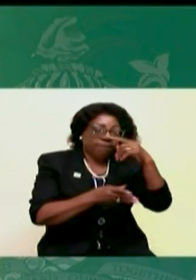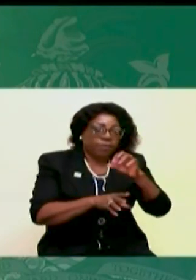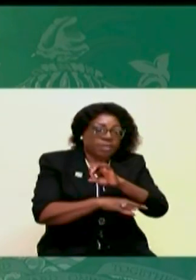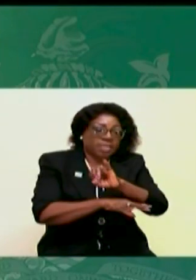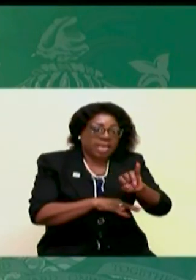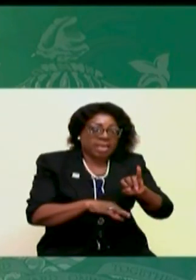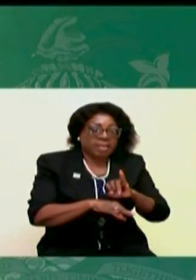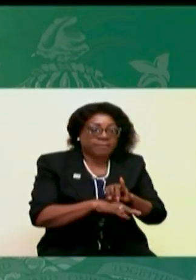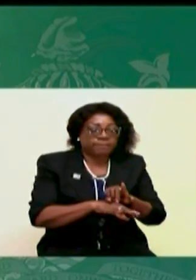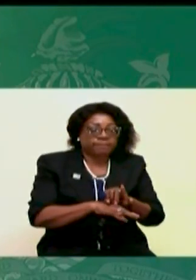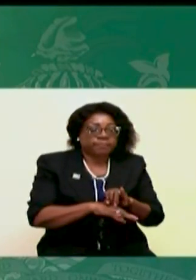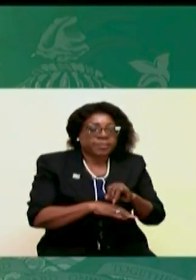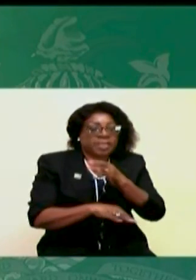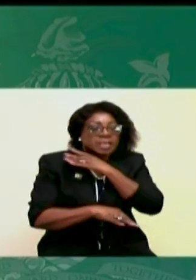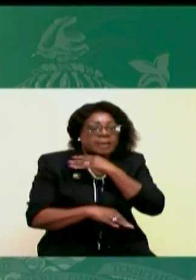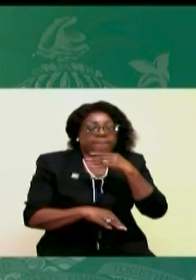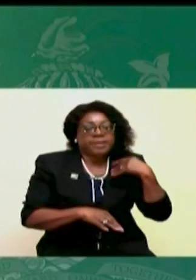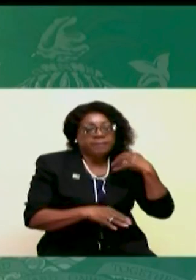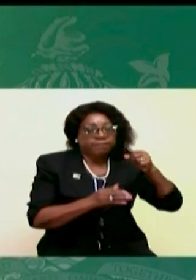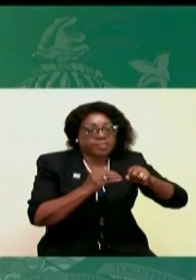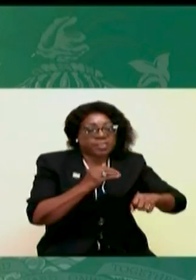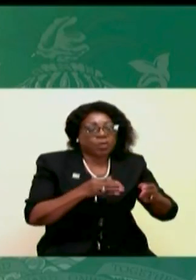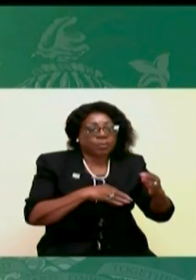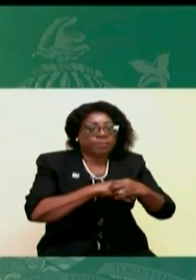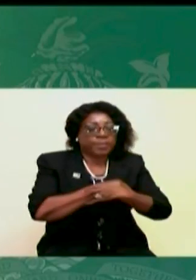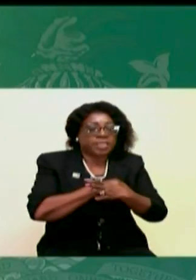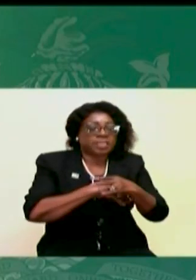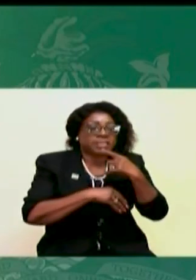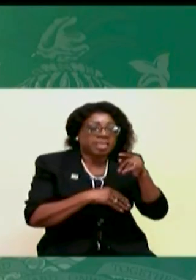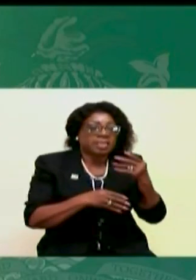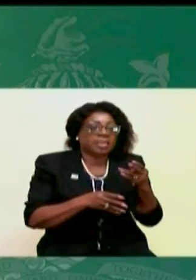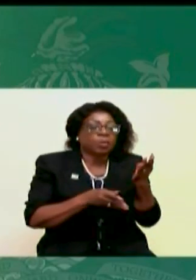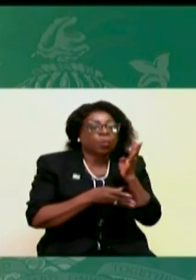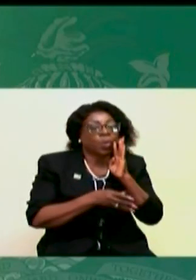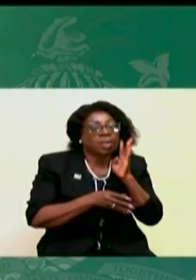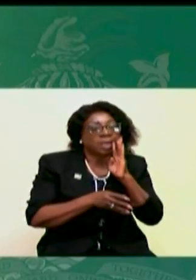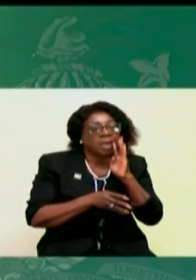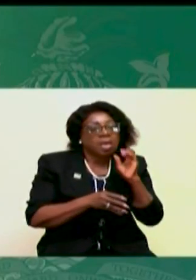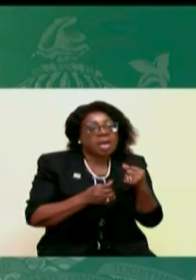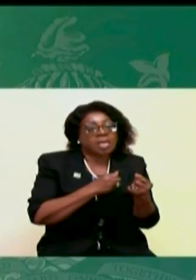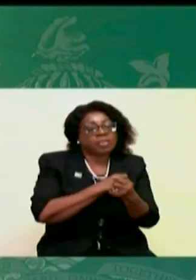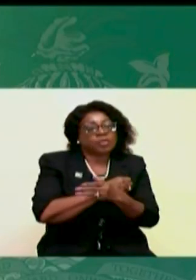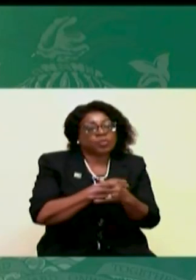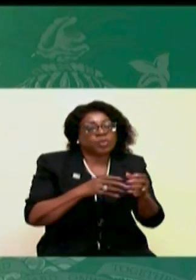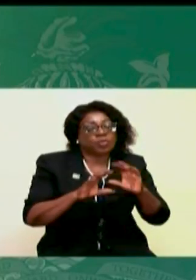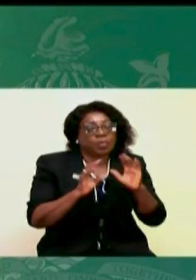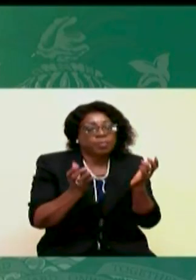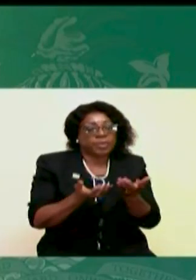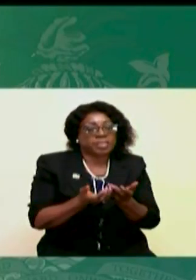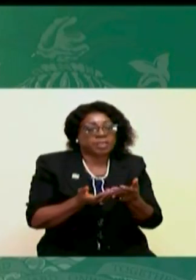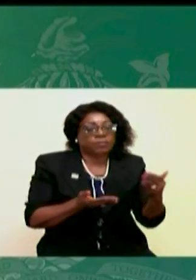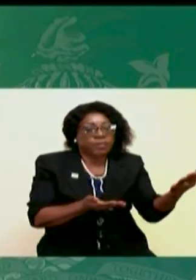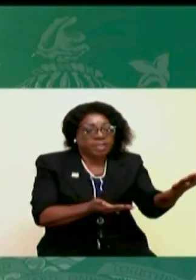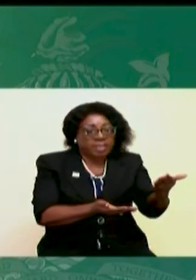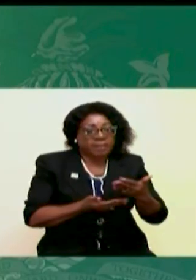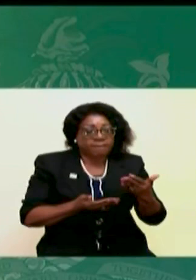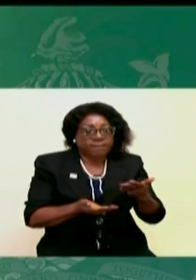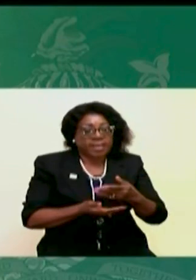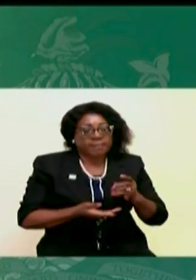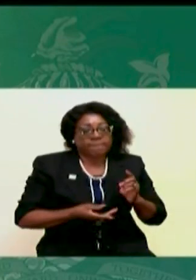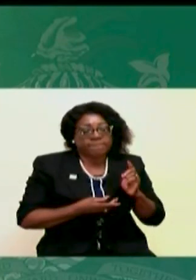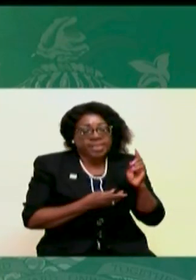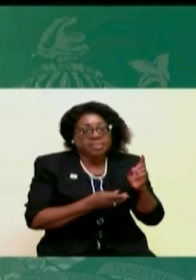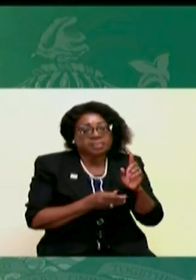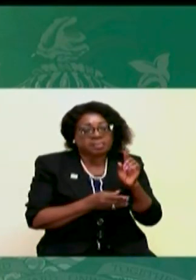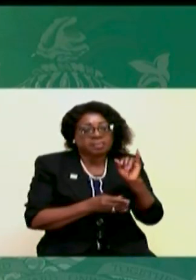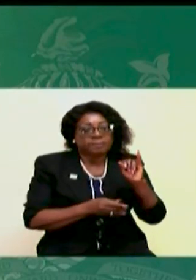The member for South Beach indicated that the Water and Sewage Corporation will invite bids for the replacement of the entire